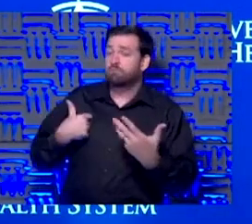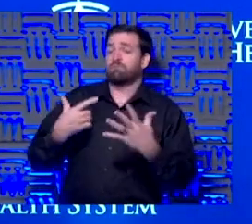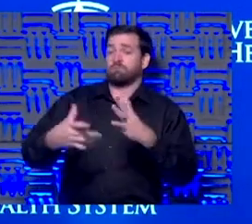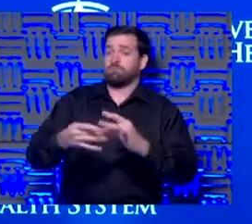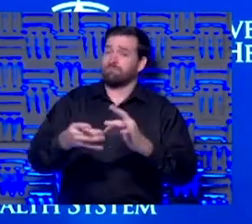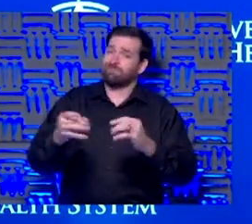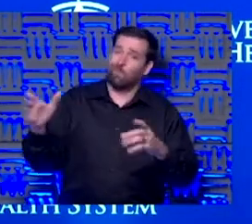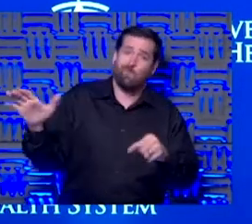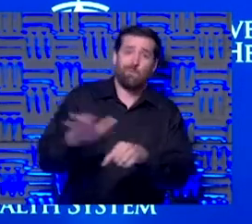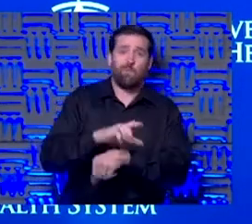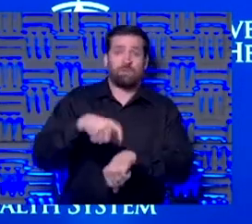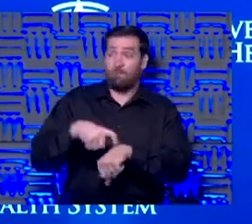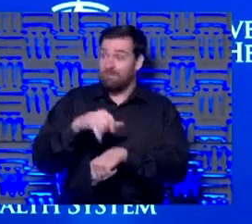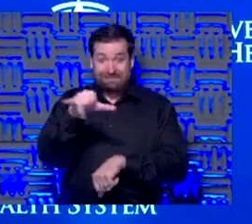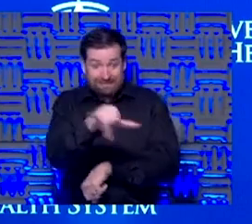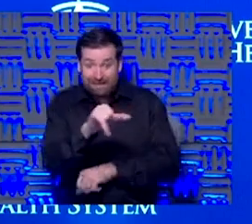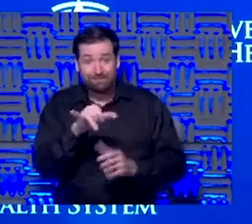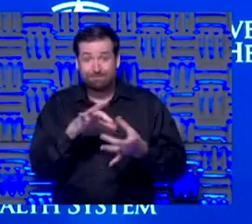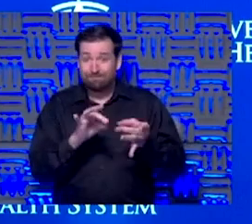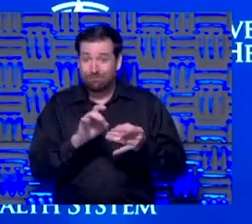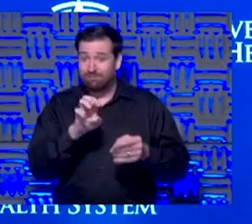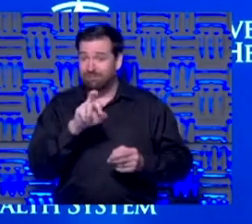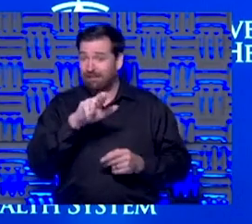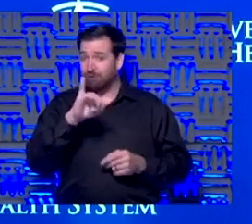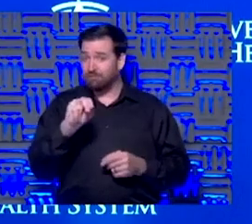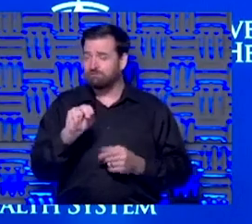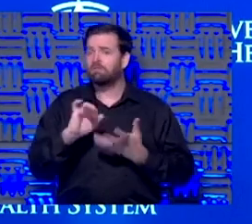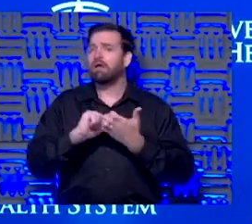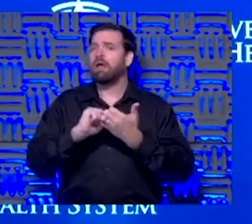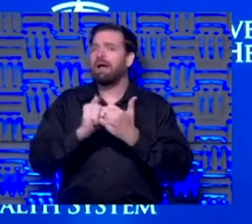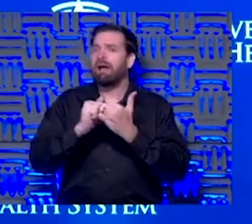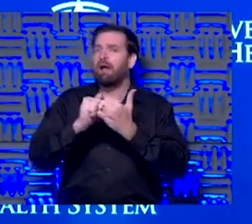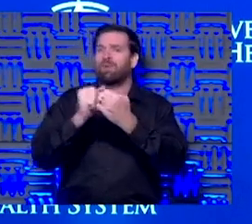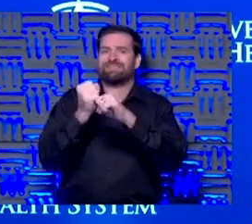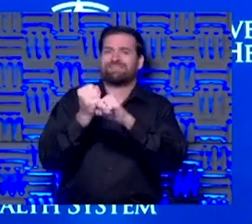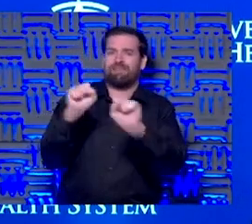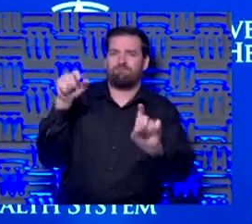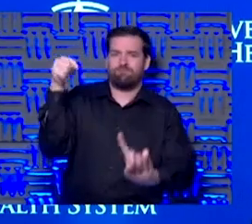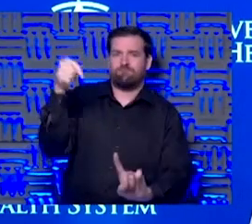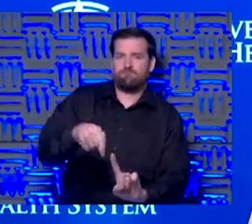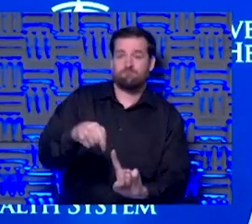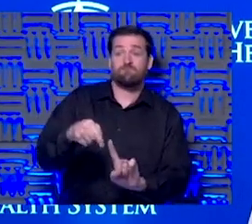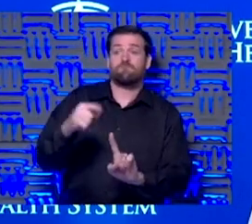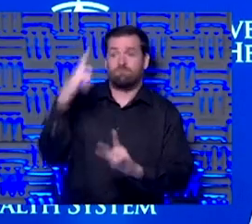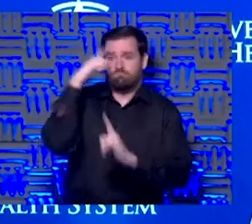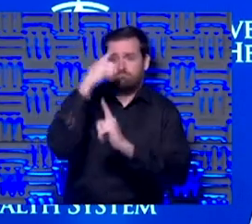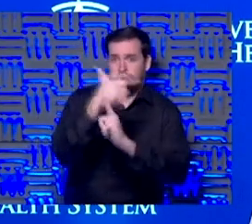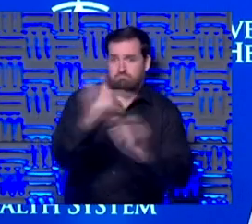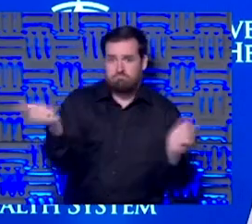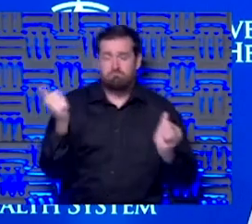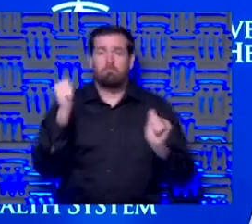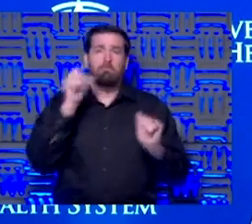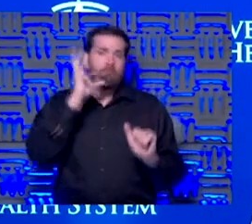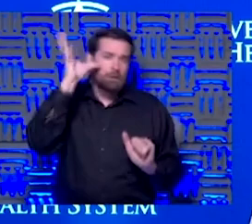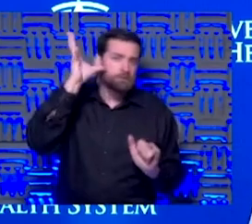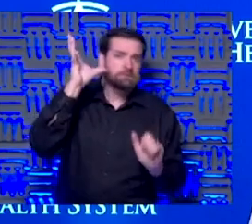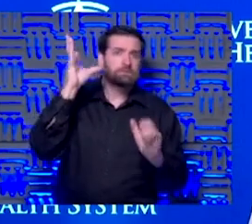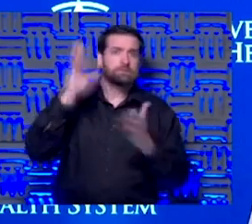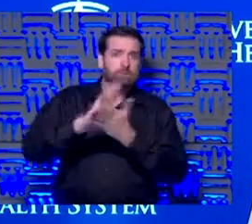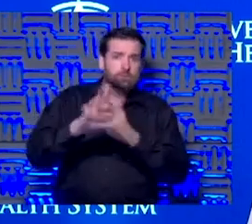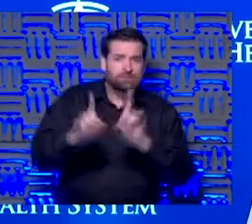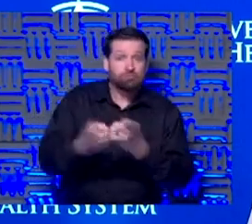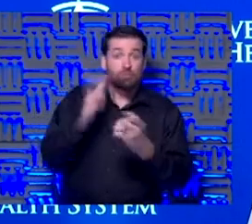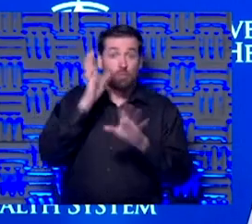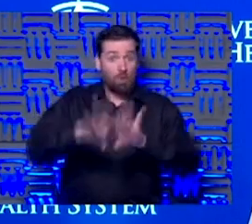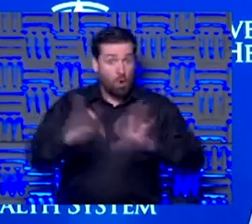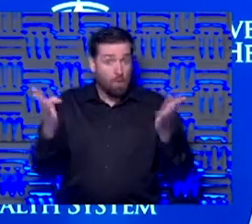entire time is the same message you gave us, Erin. How do you do it safely? Mm-hmm. Then it's up to parents and the school districts to decide if they're going to open up